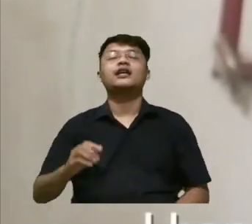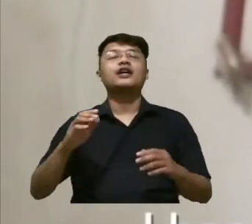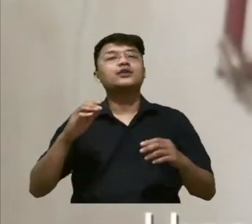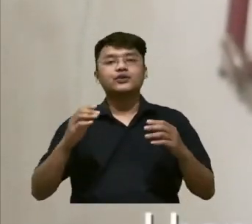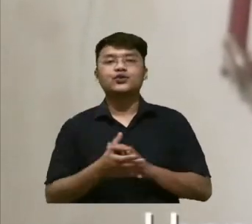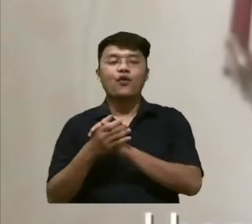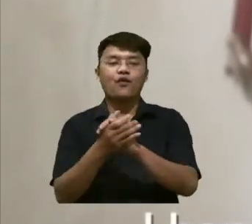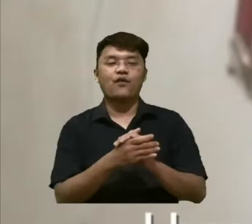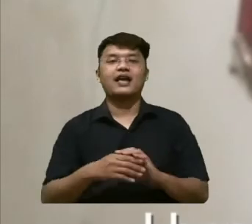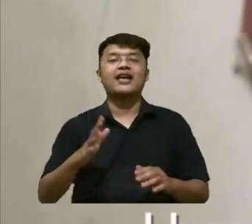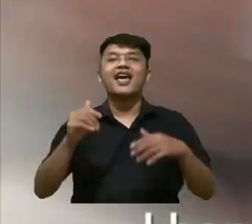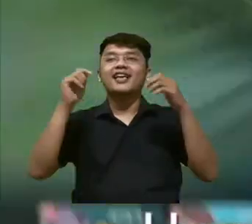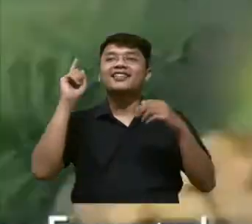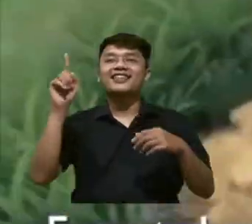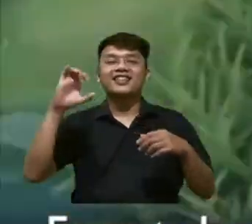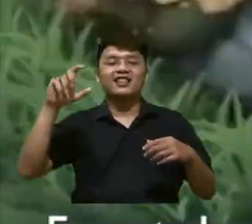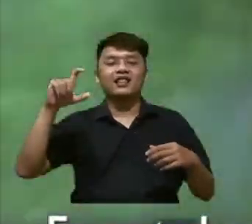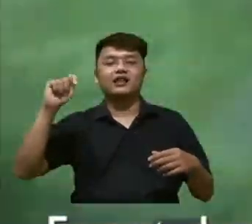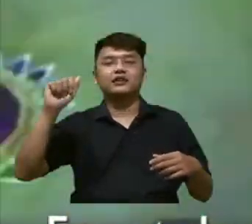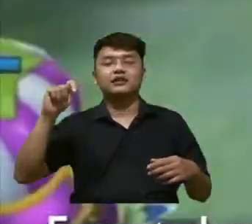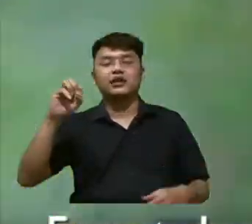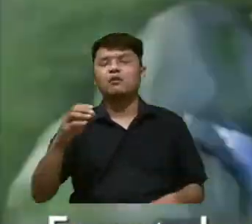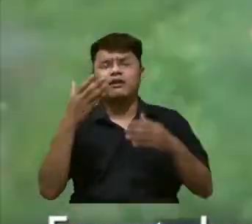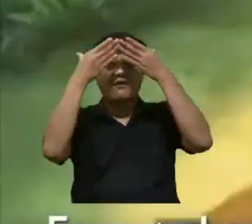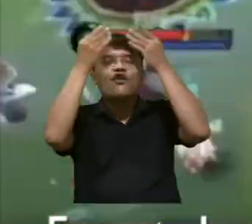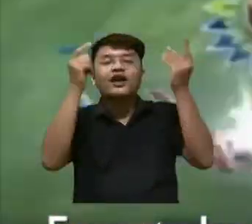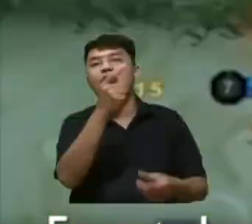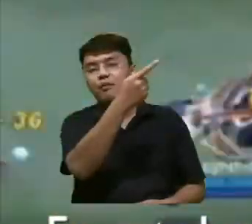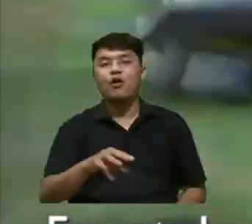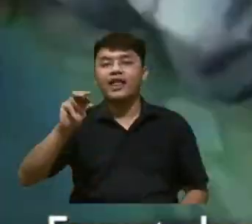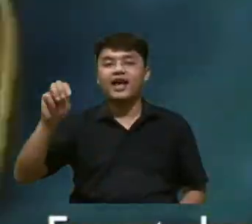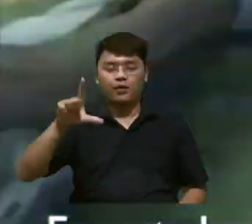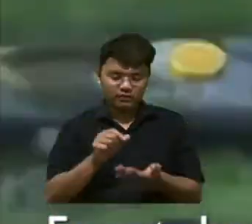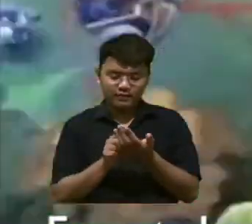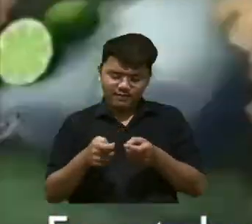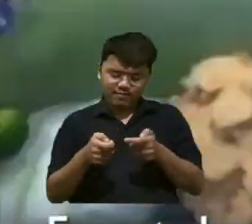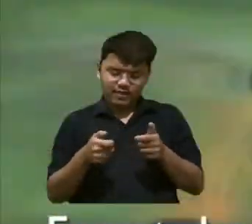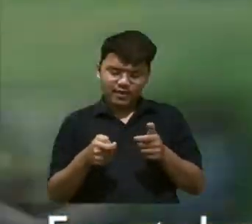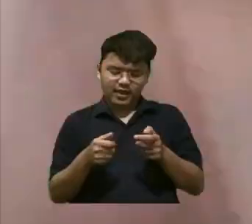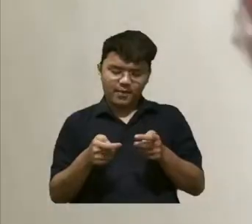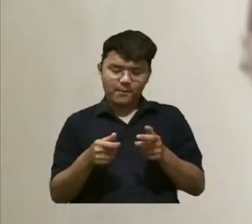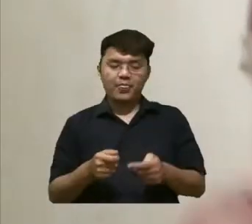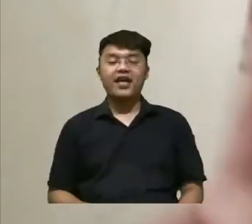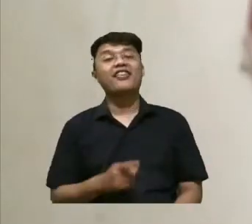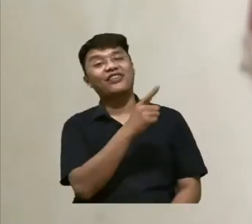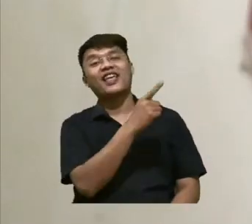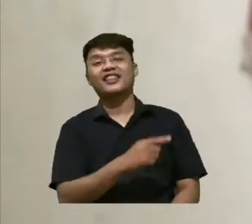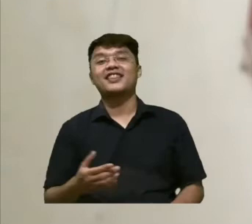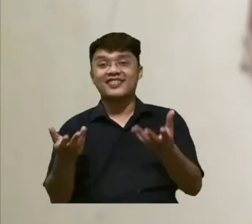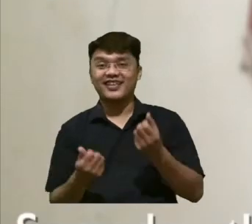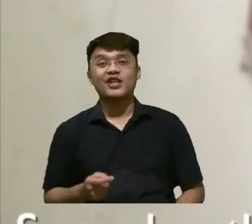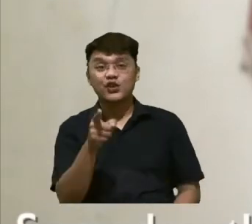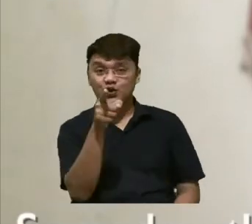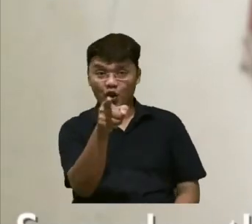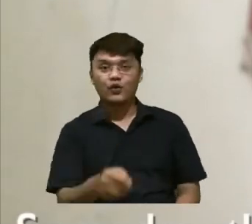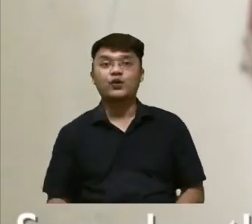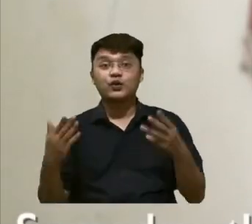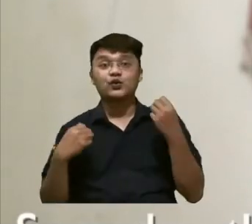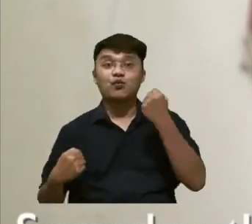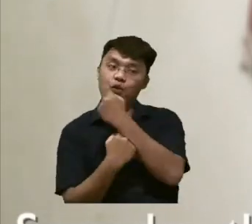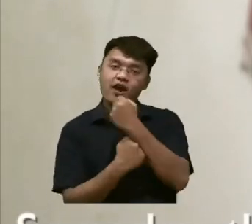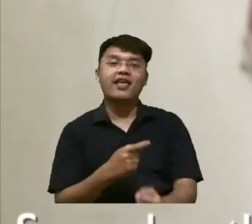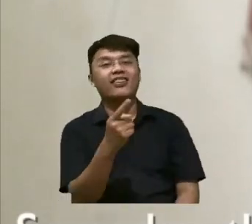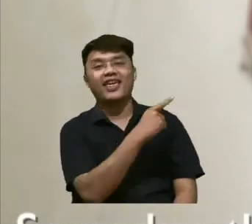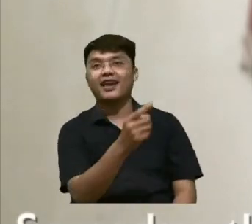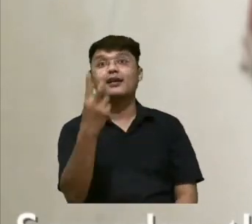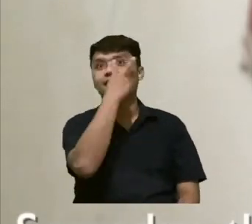the darkness of dictatorship. Forget about the new players on the Mobile Legends game platform. They need your support. Someday, they